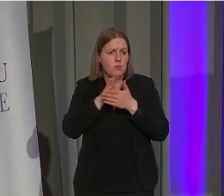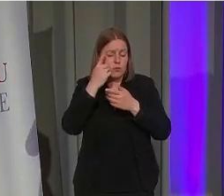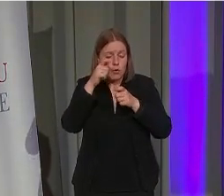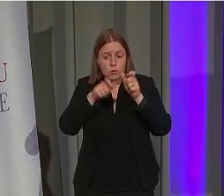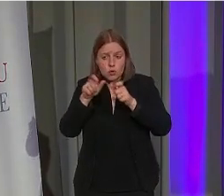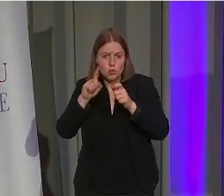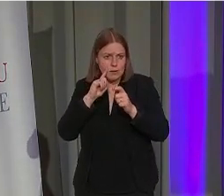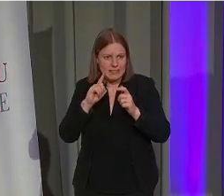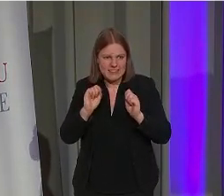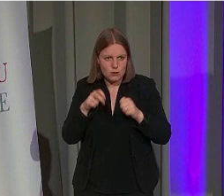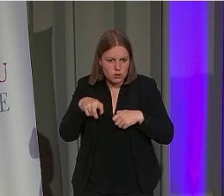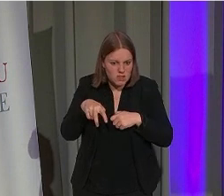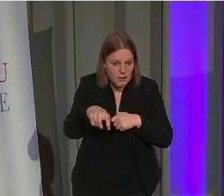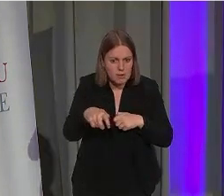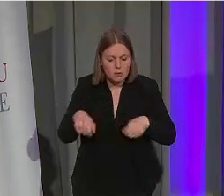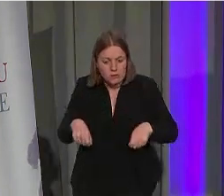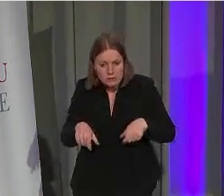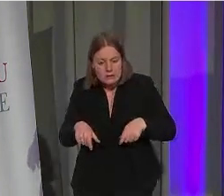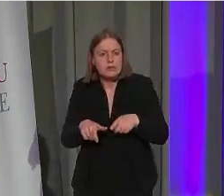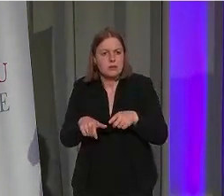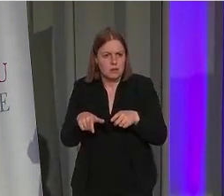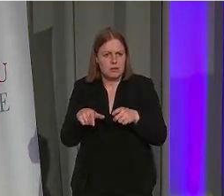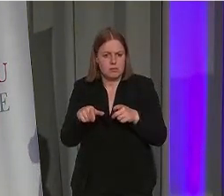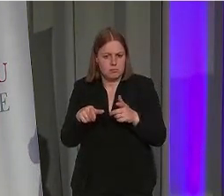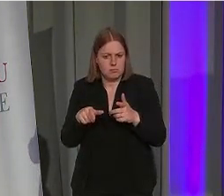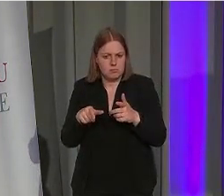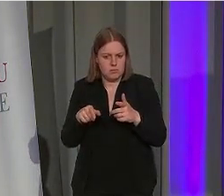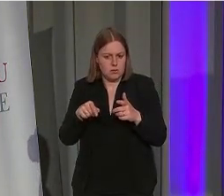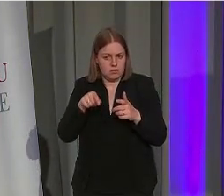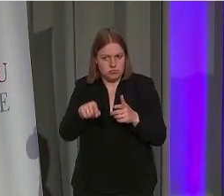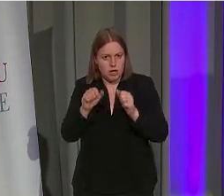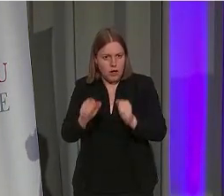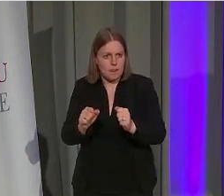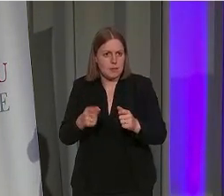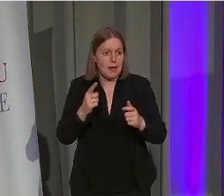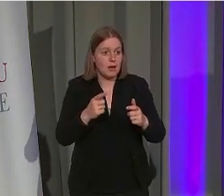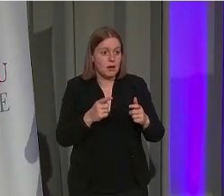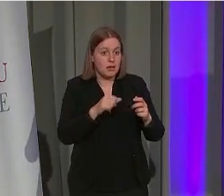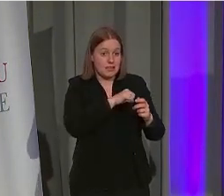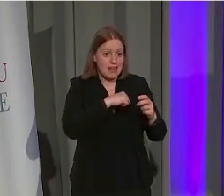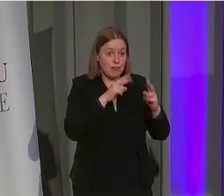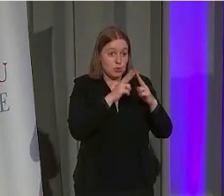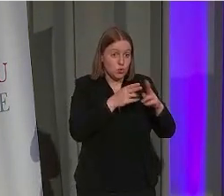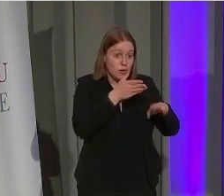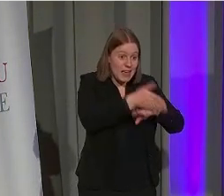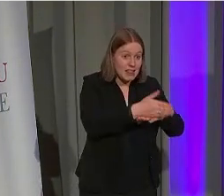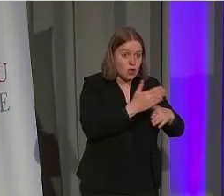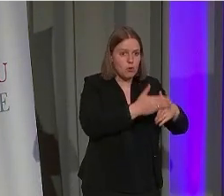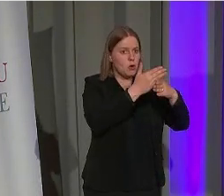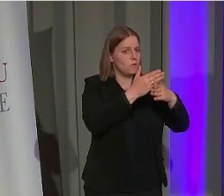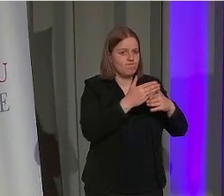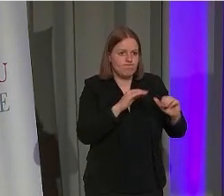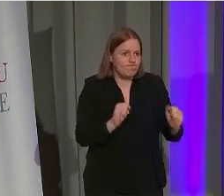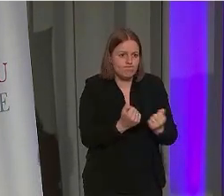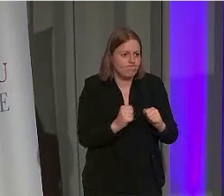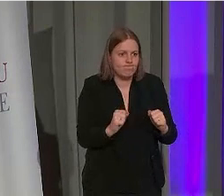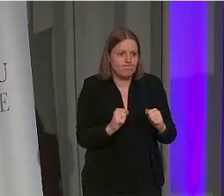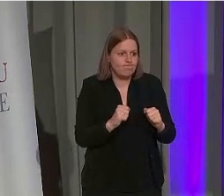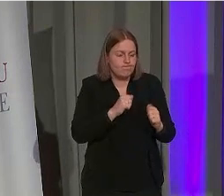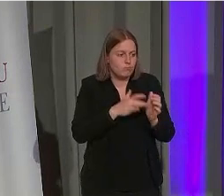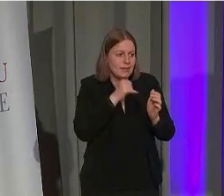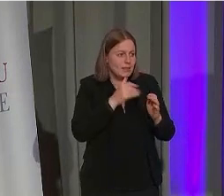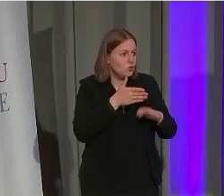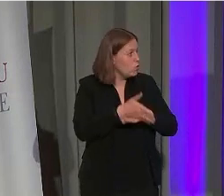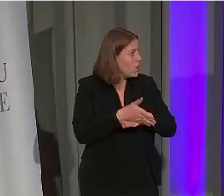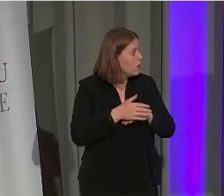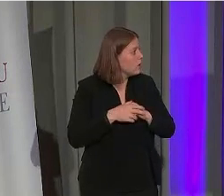offering a full accessibility for people who are less mobile, but the building itself is not accessible, unfortunately. Inside